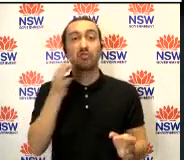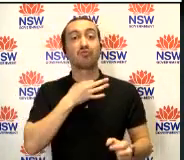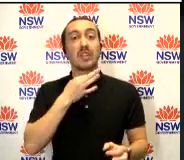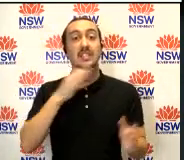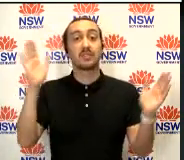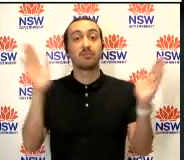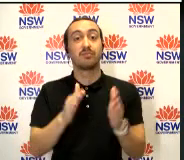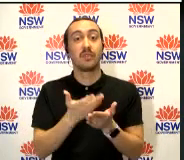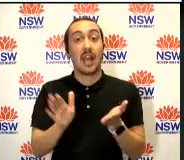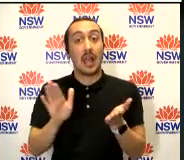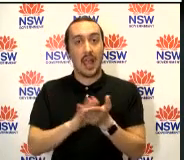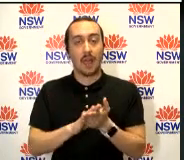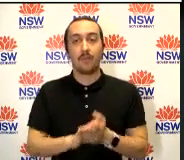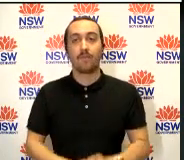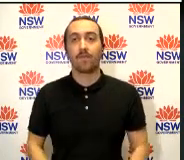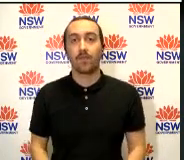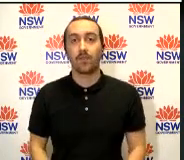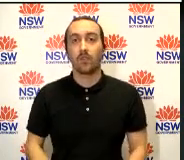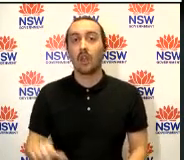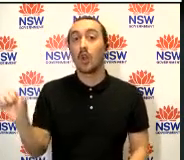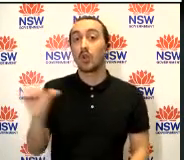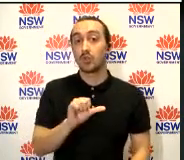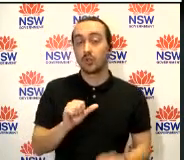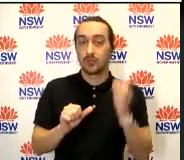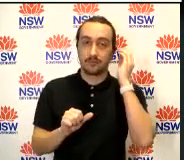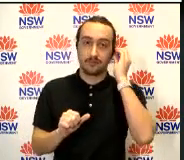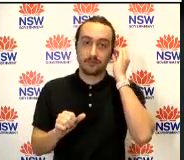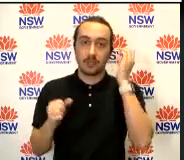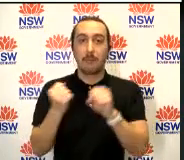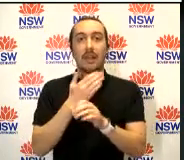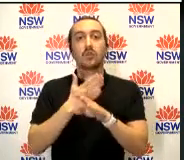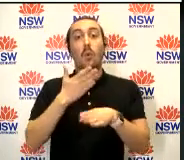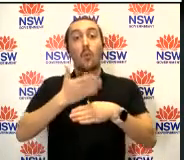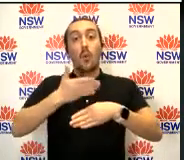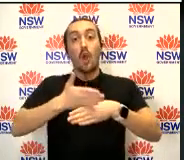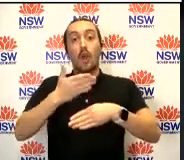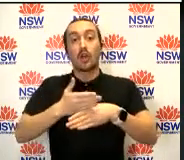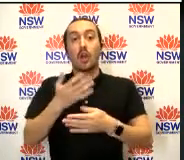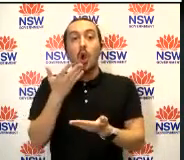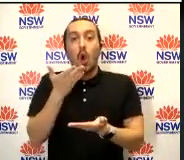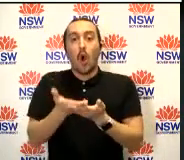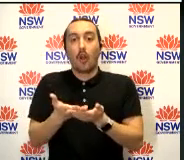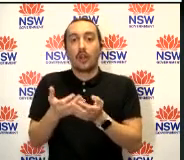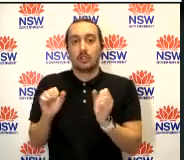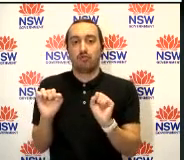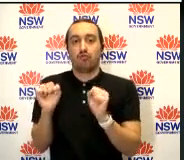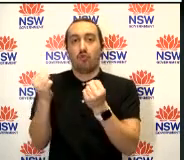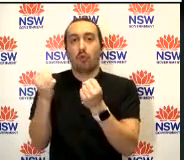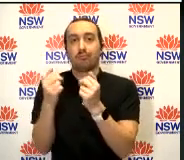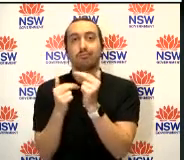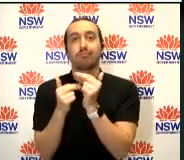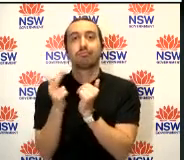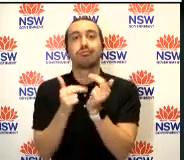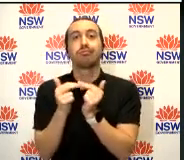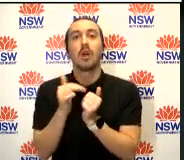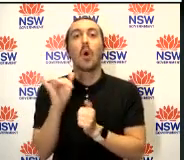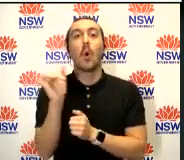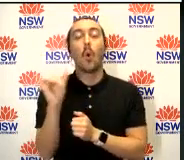Work to be carried out on a solid construction or use of a scaffold to prevent the person from falling. The use